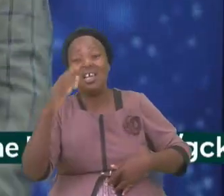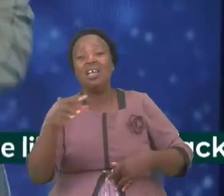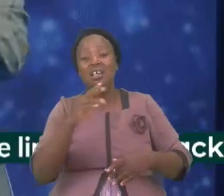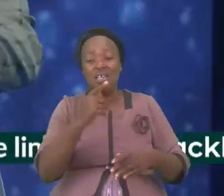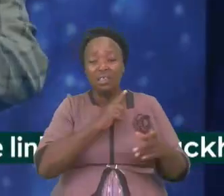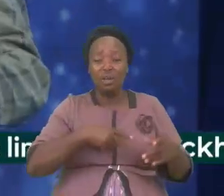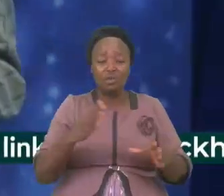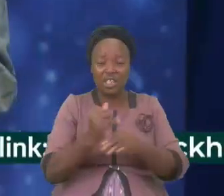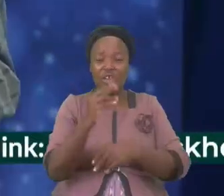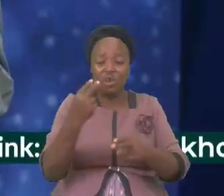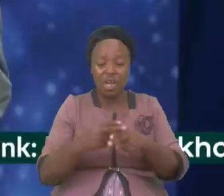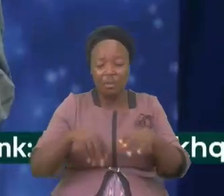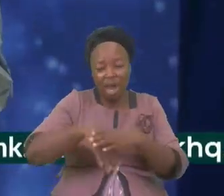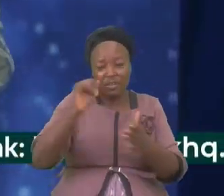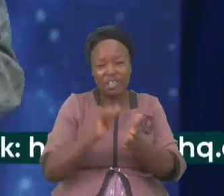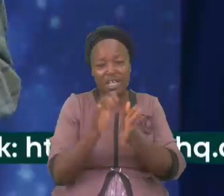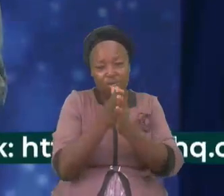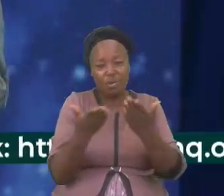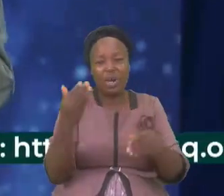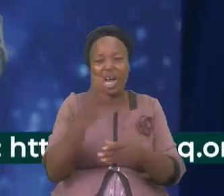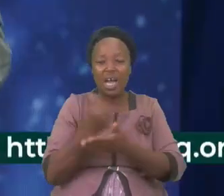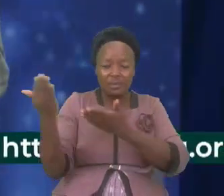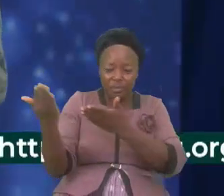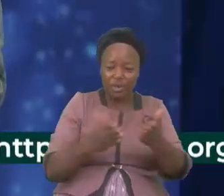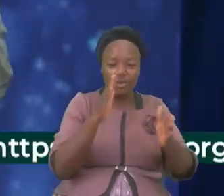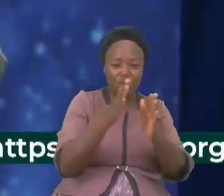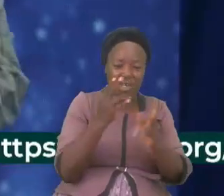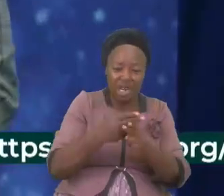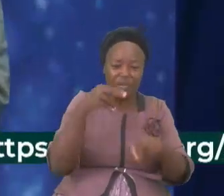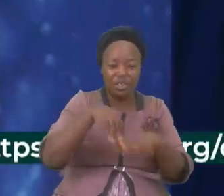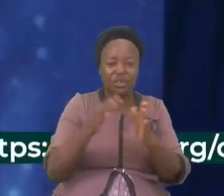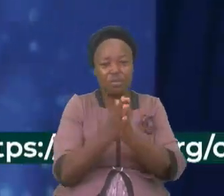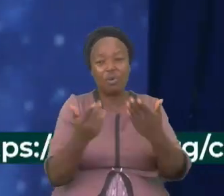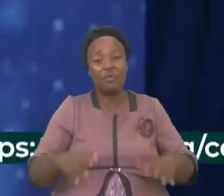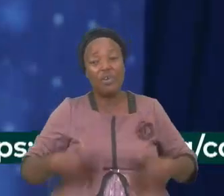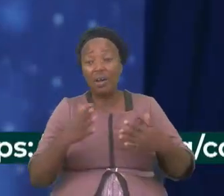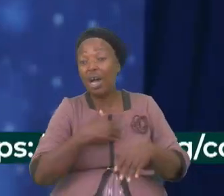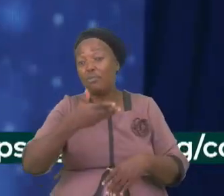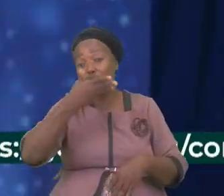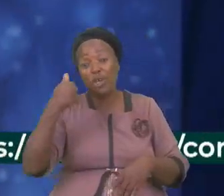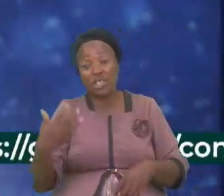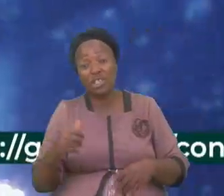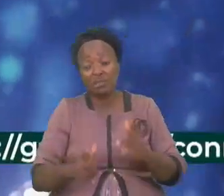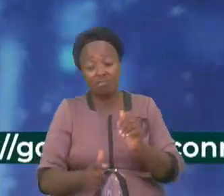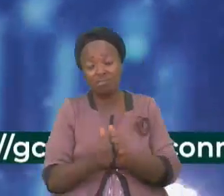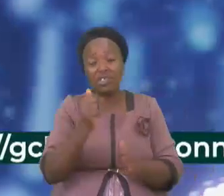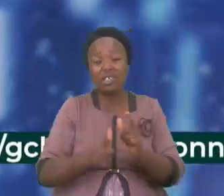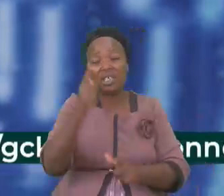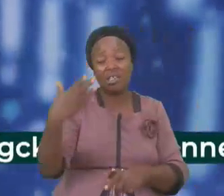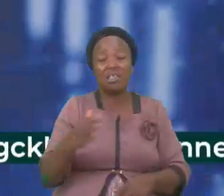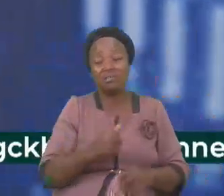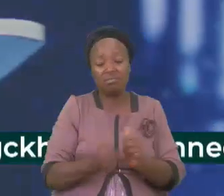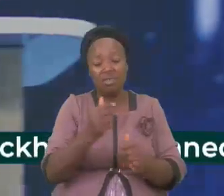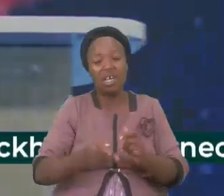the book of life, and greater things, higher things will begin to happen to you today, from